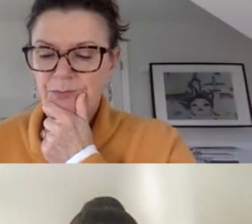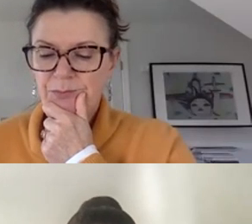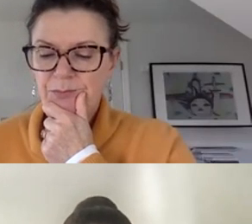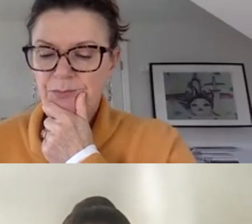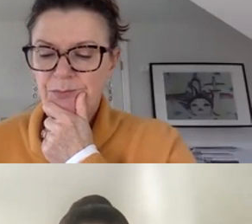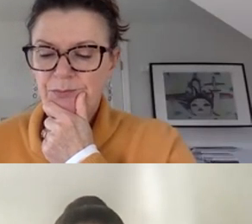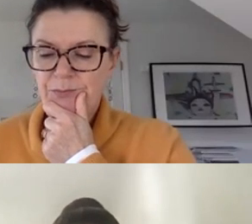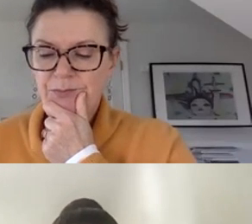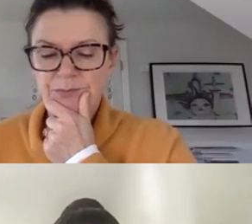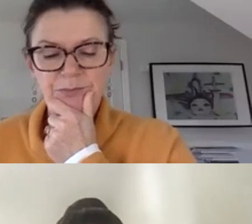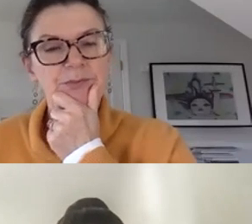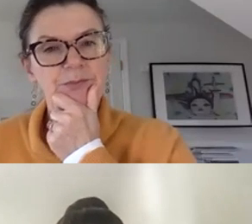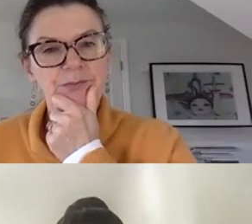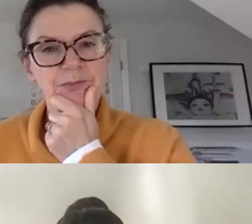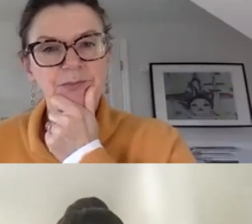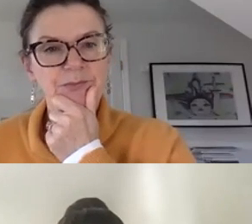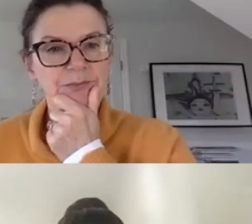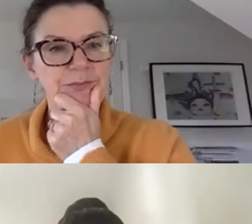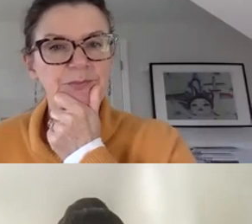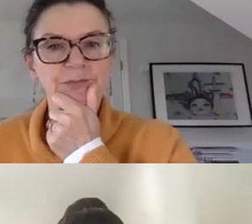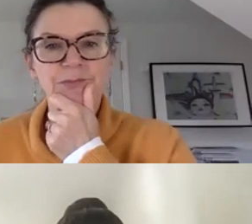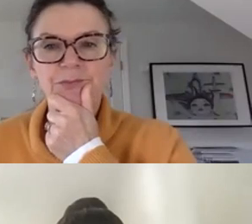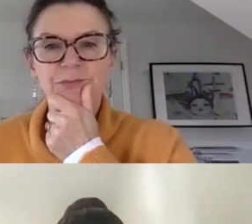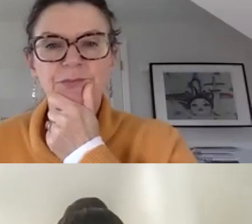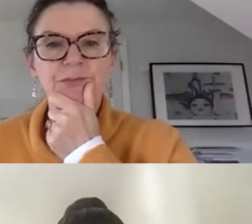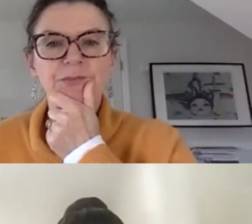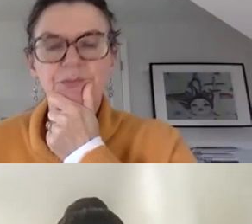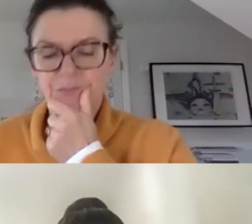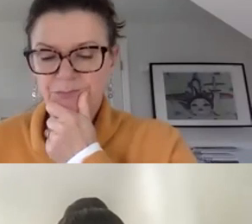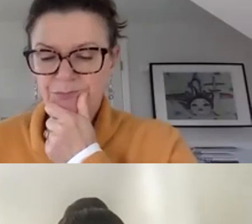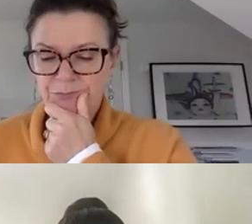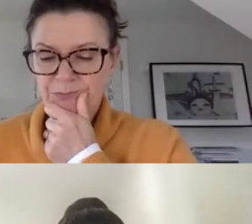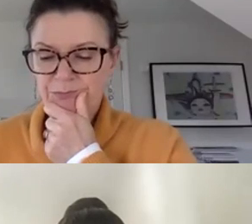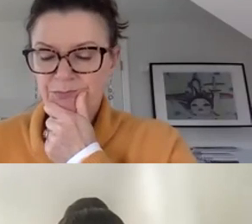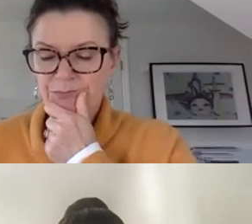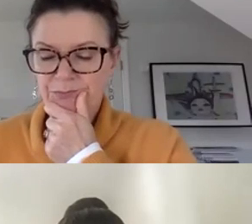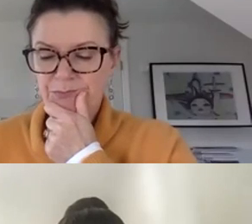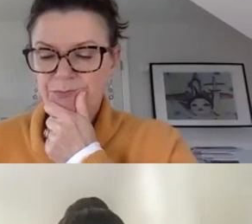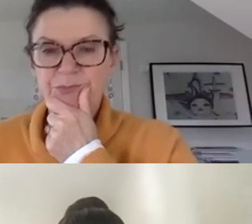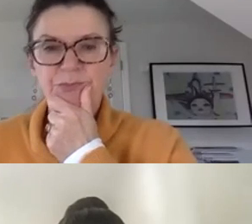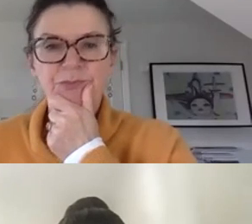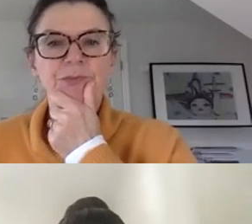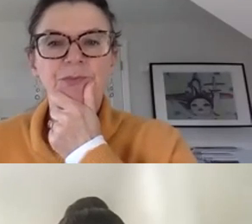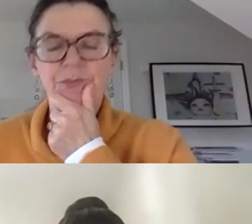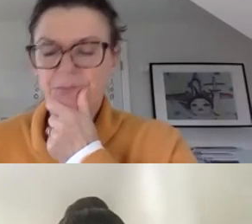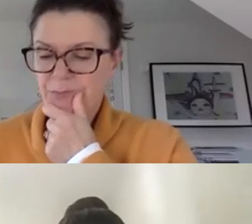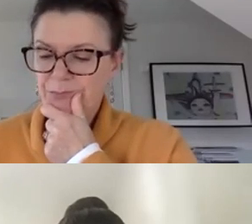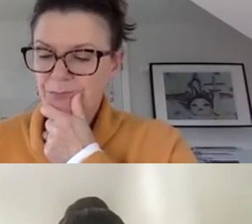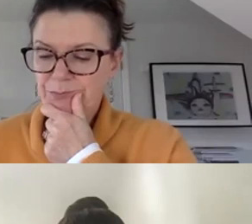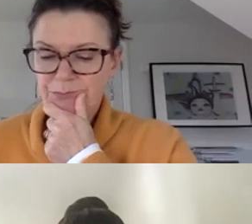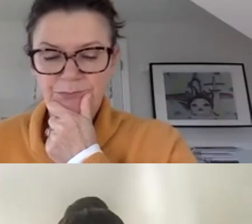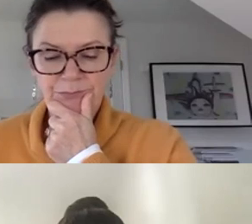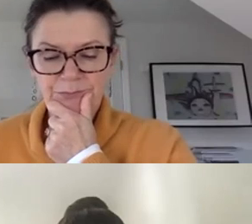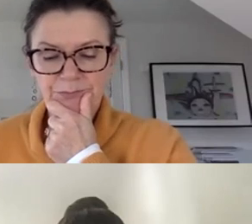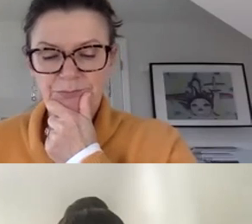Mr. Marcus McNeil, a senior at Fenway High School, and also the co-chair of the search committee. Mr.